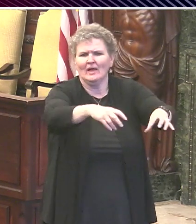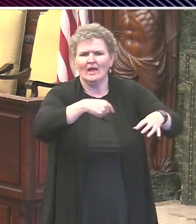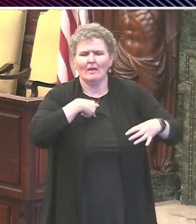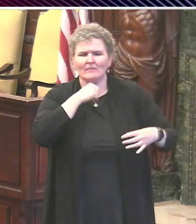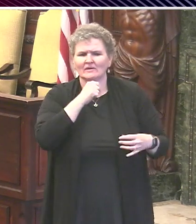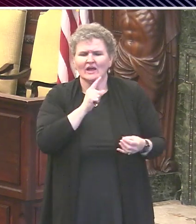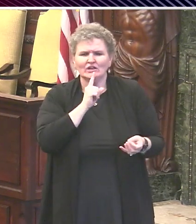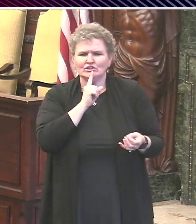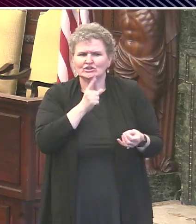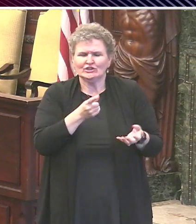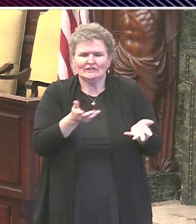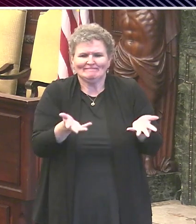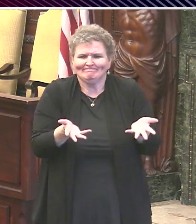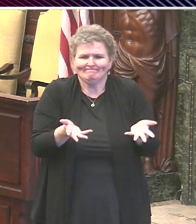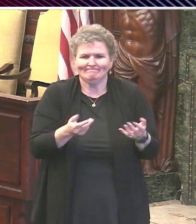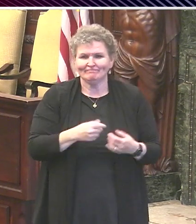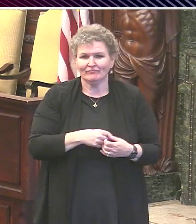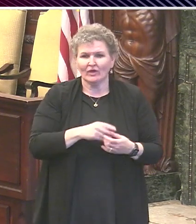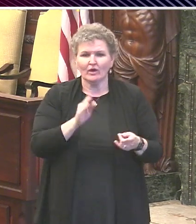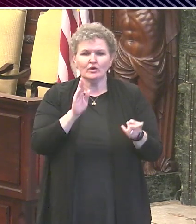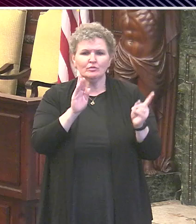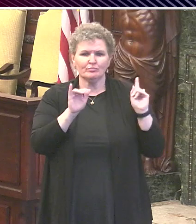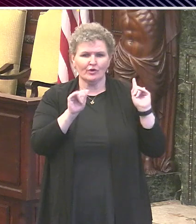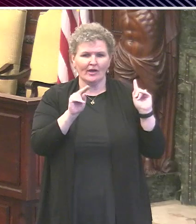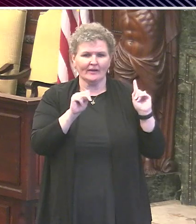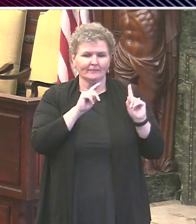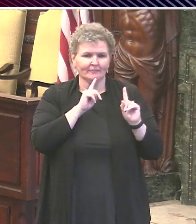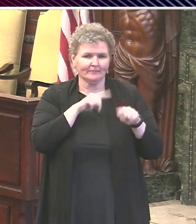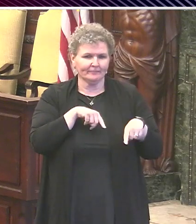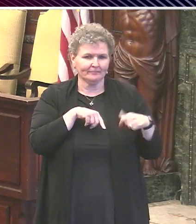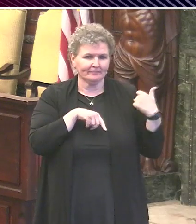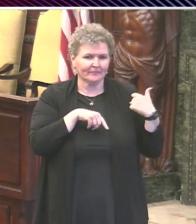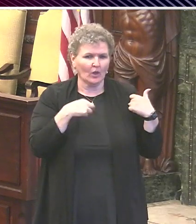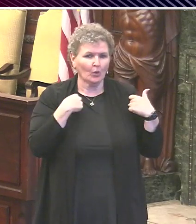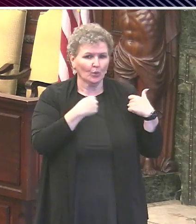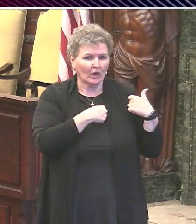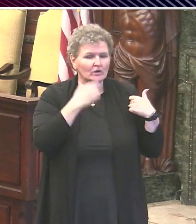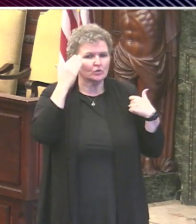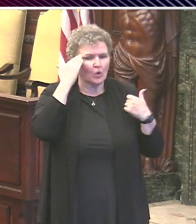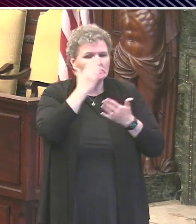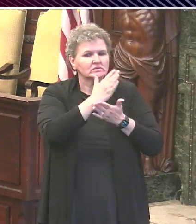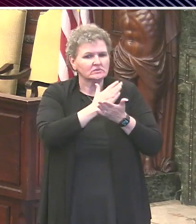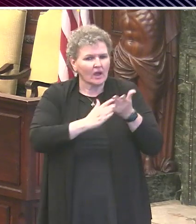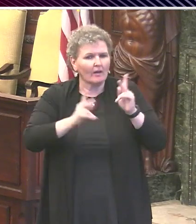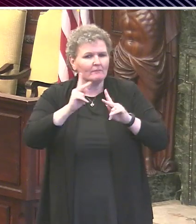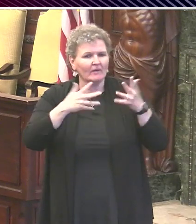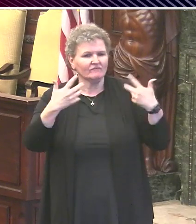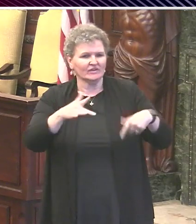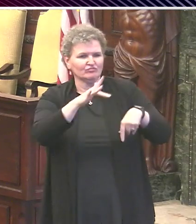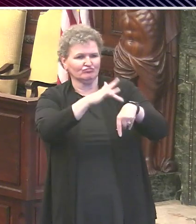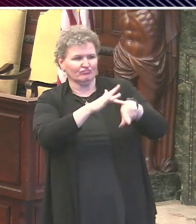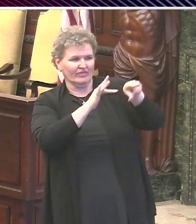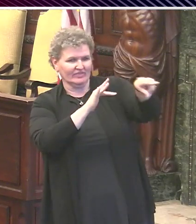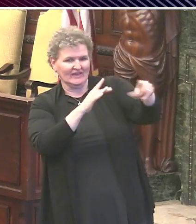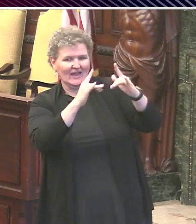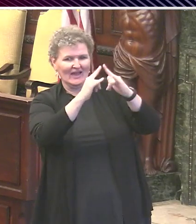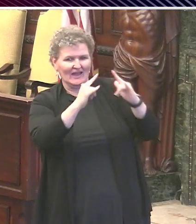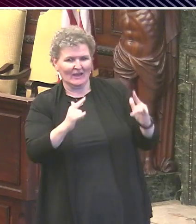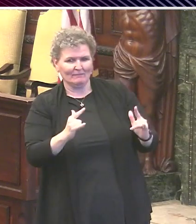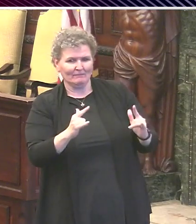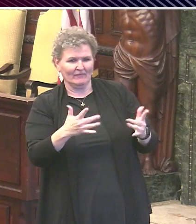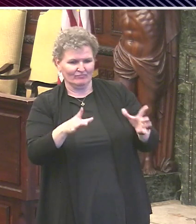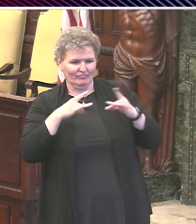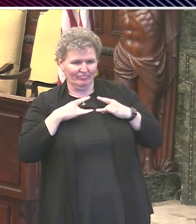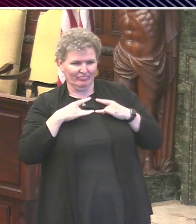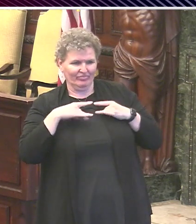Yep. But I will say we are aware of some individuals who have been at the encampment that have tested positive, but we don't